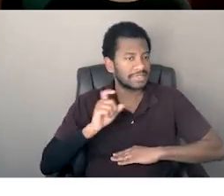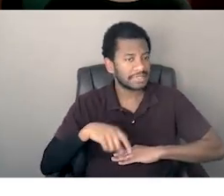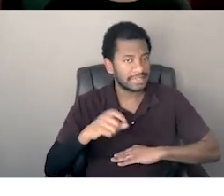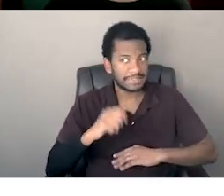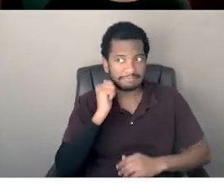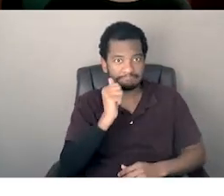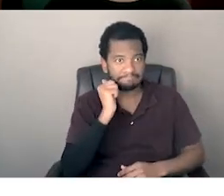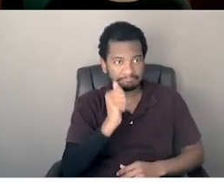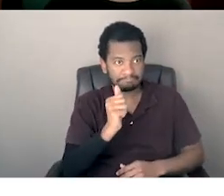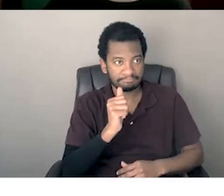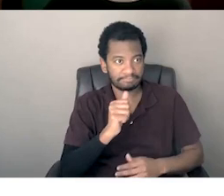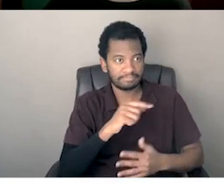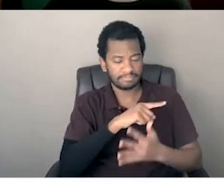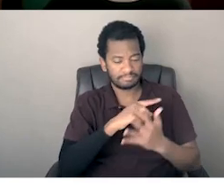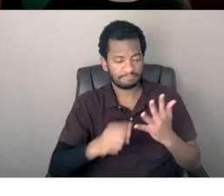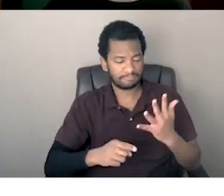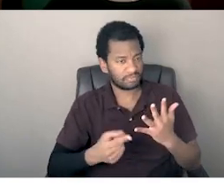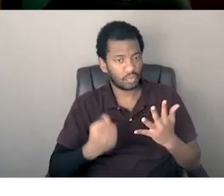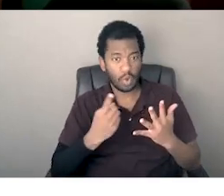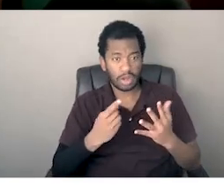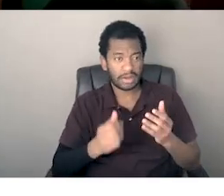other. There's no hierarchy here.